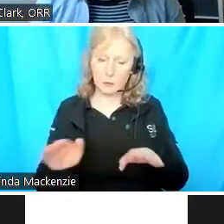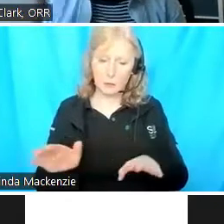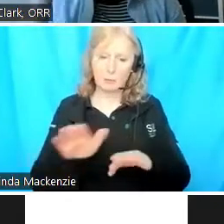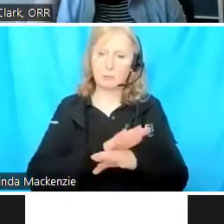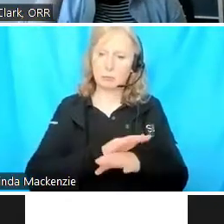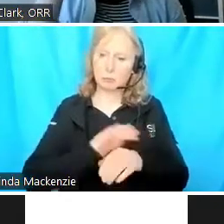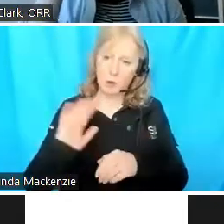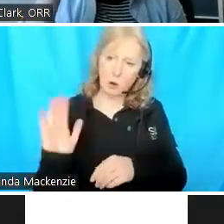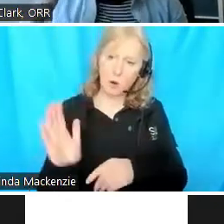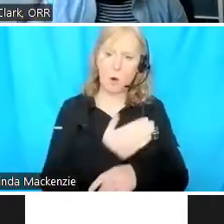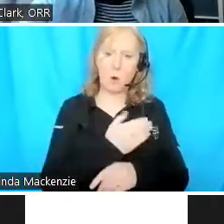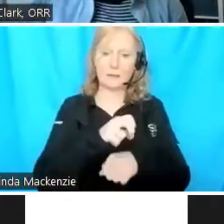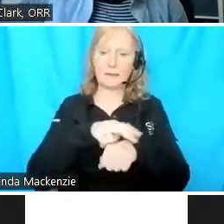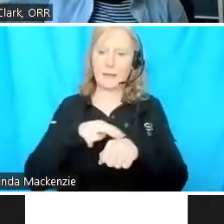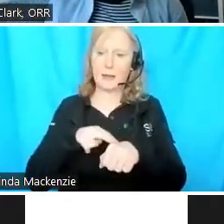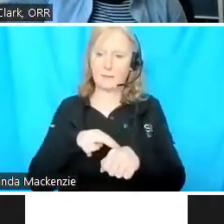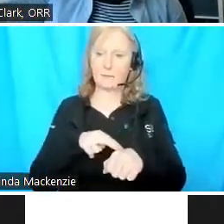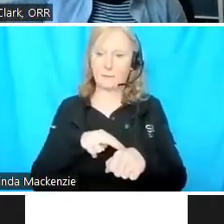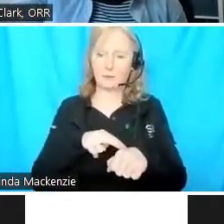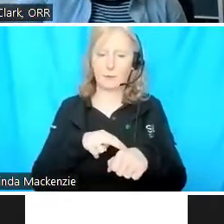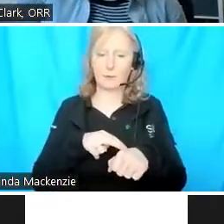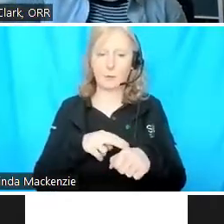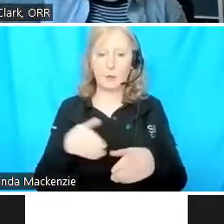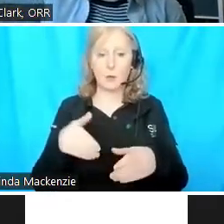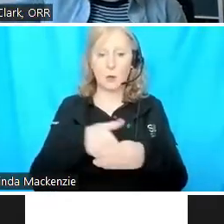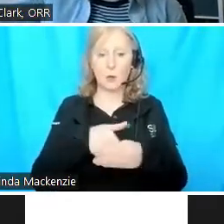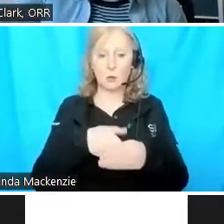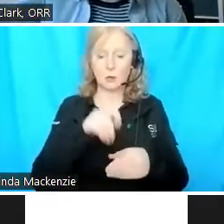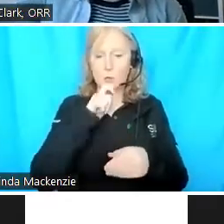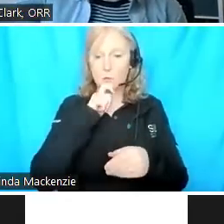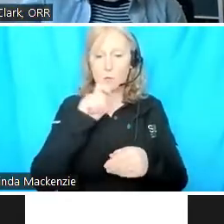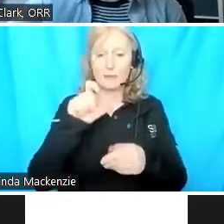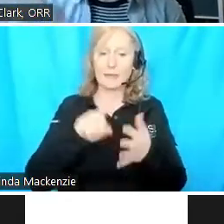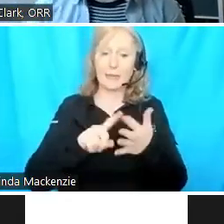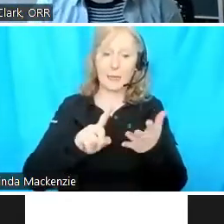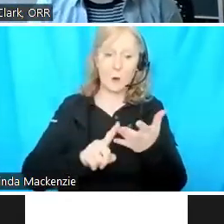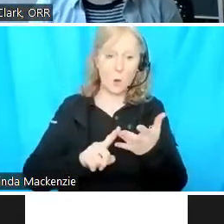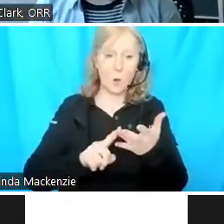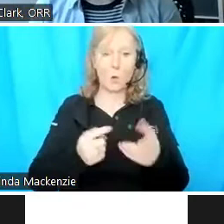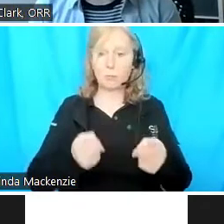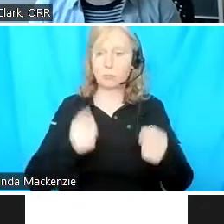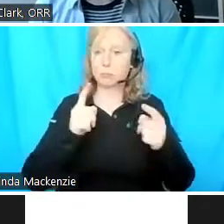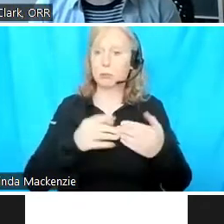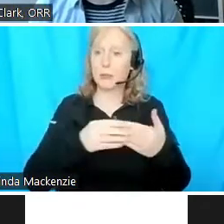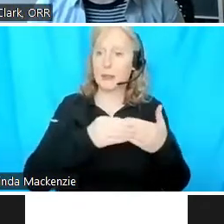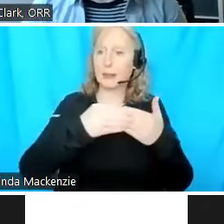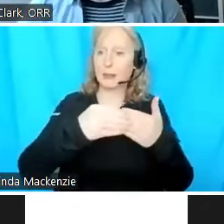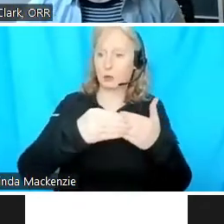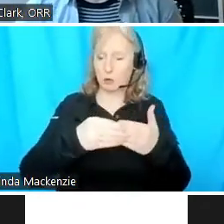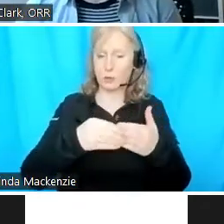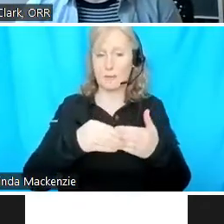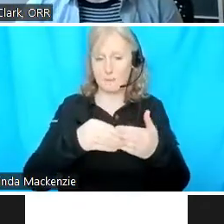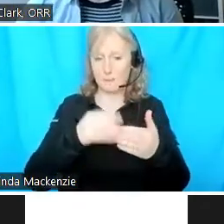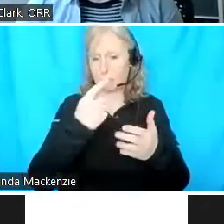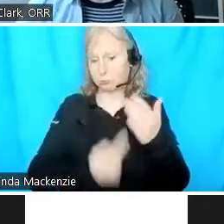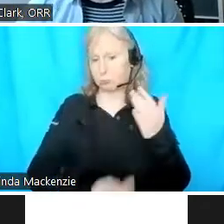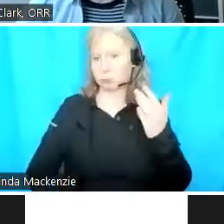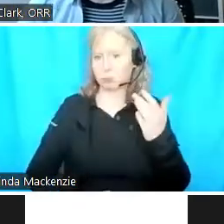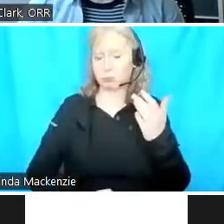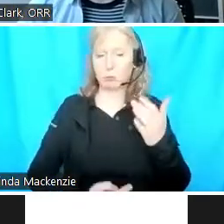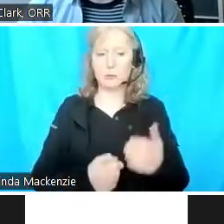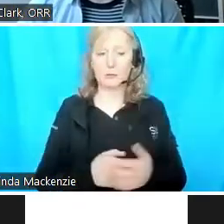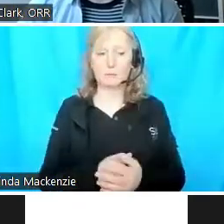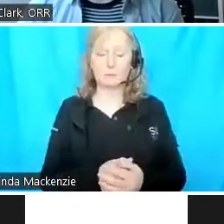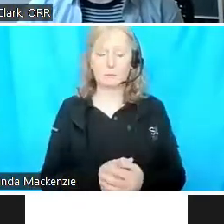staff. So that includes people, CEO, leadership, all of those senior roles. So we're